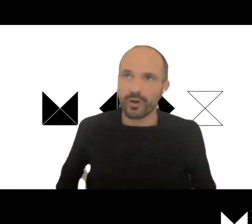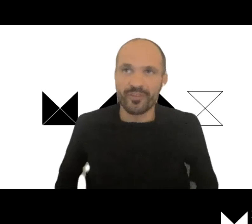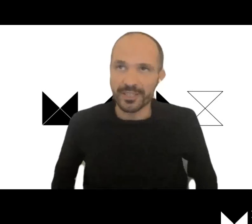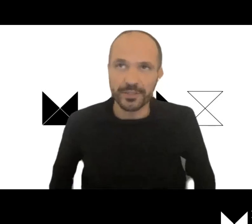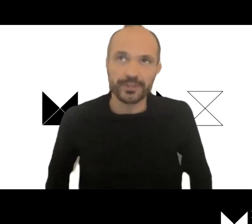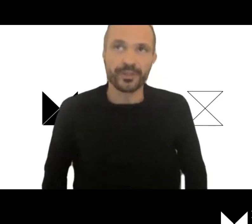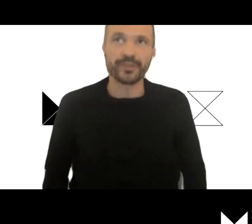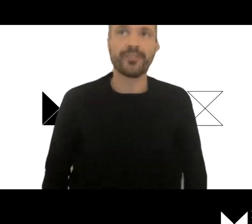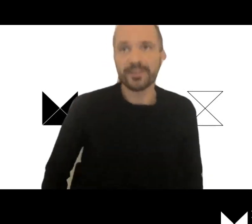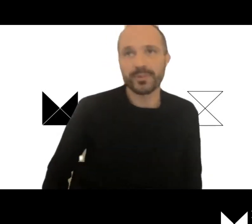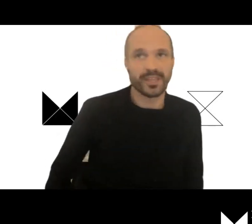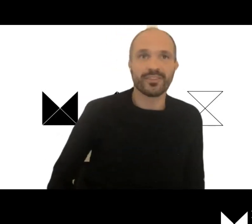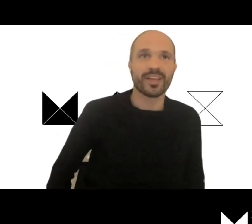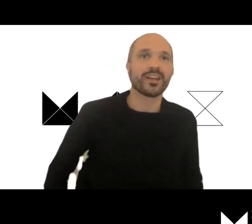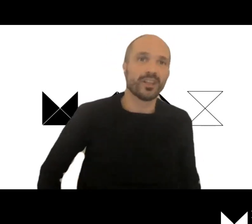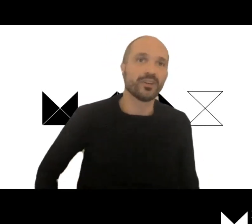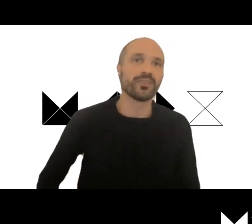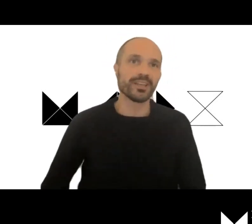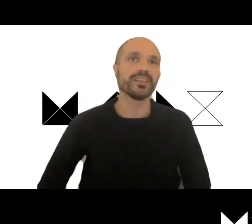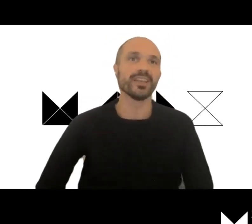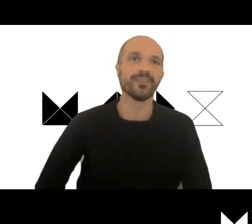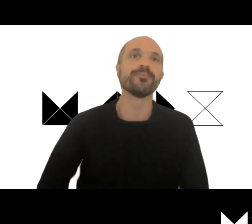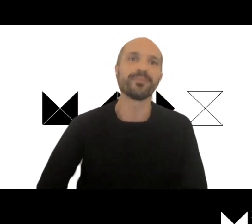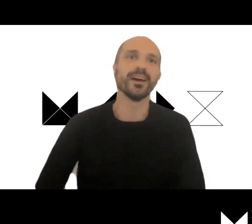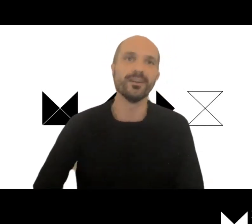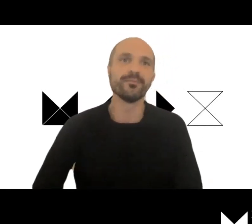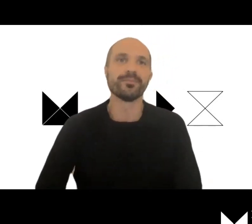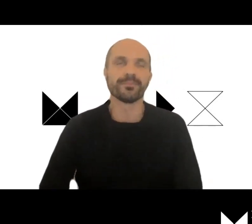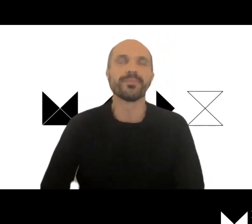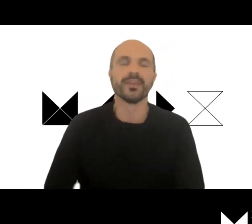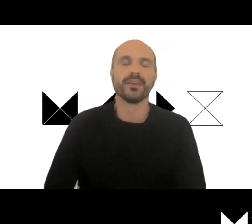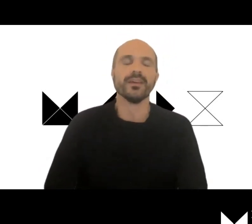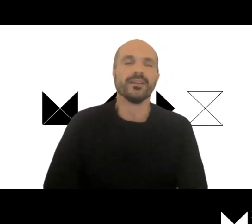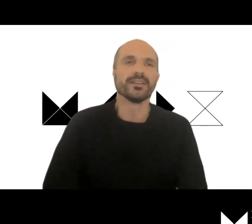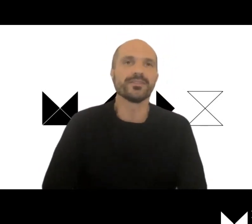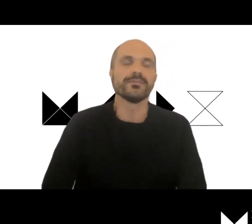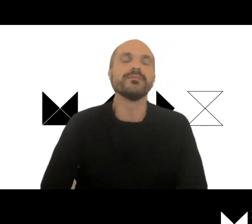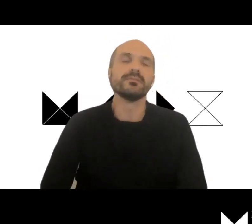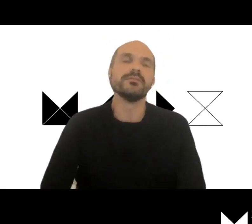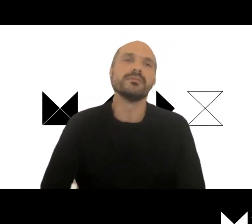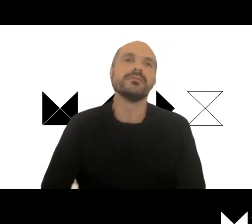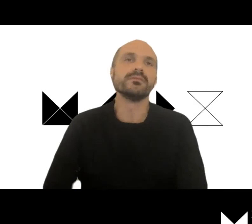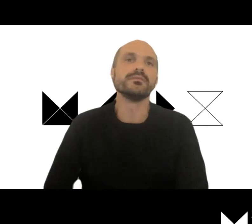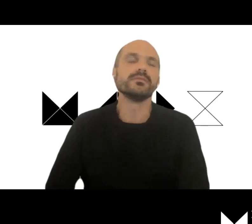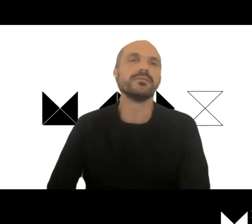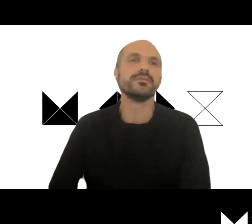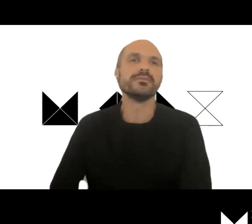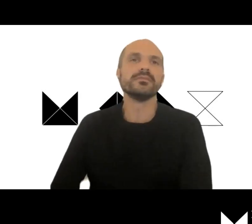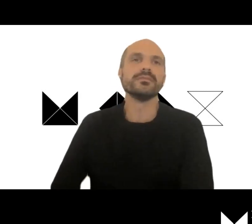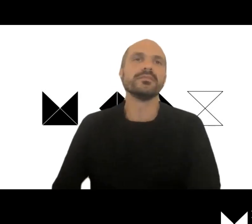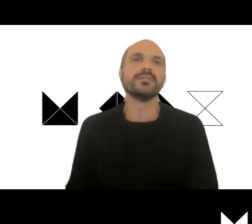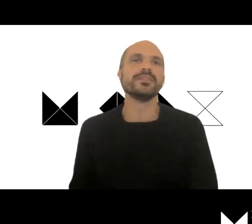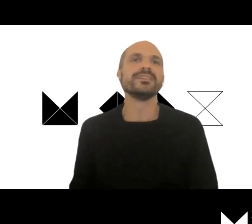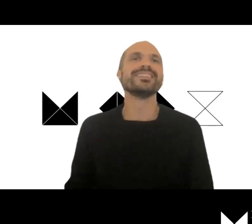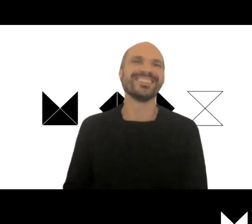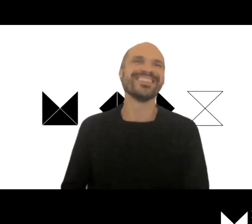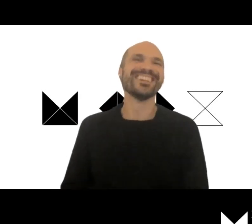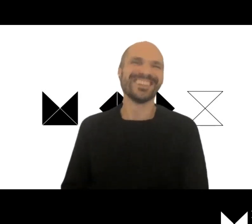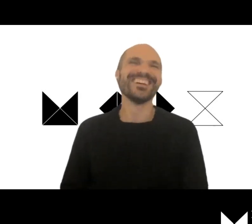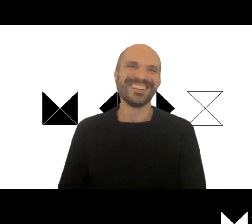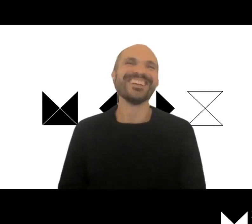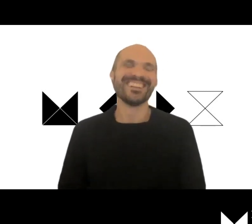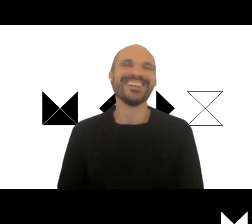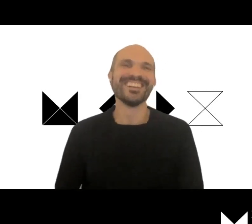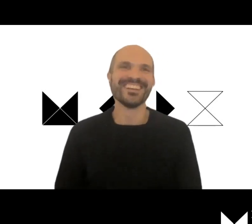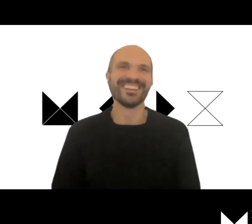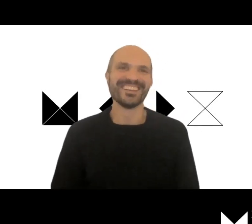so more faster return on investment, even that alone, right? Yeah. So it's a lot of things that even we didn't think of it